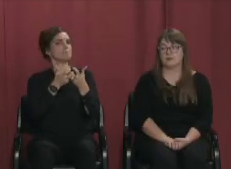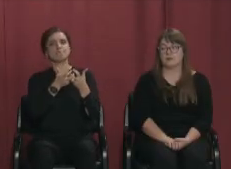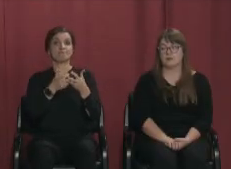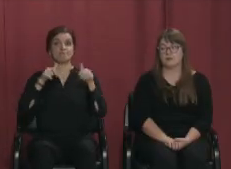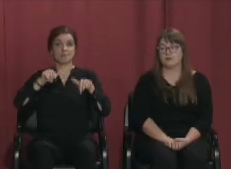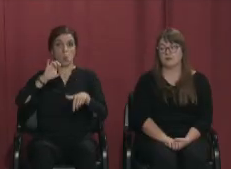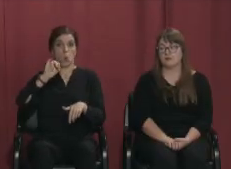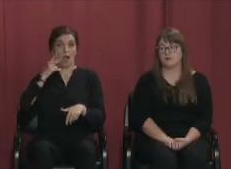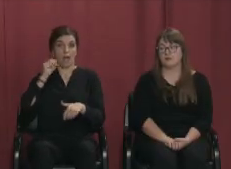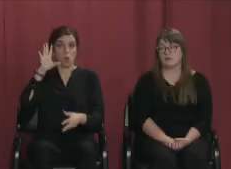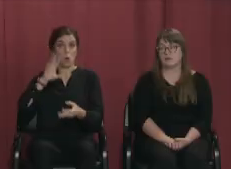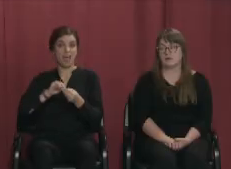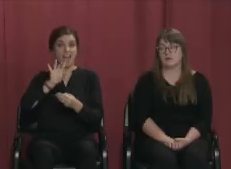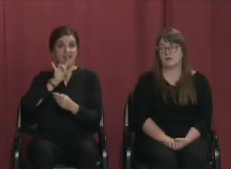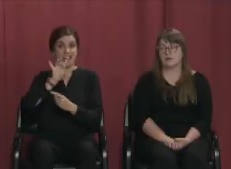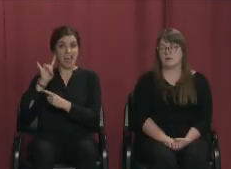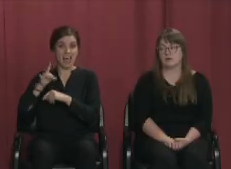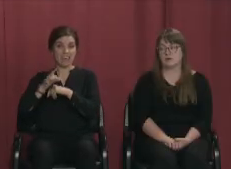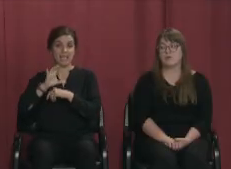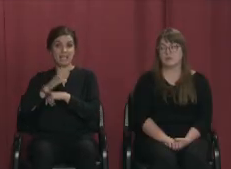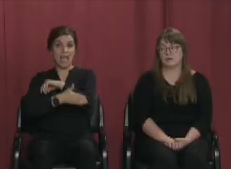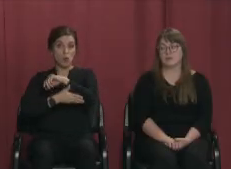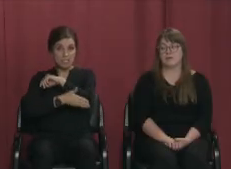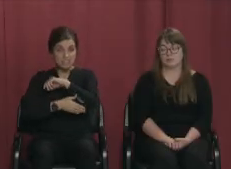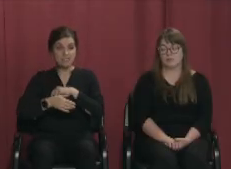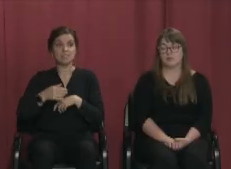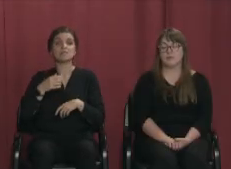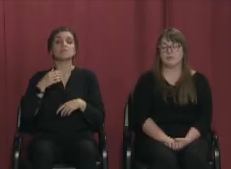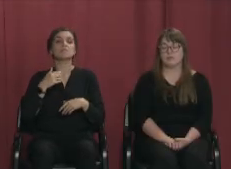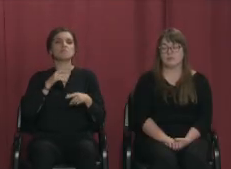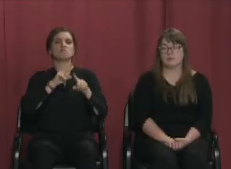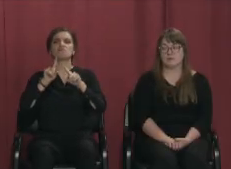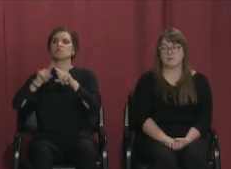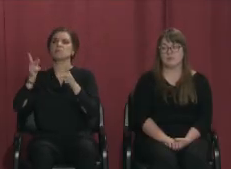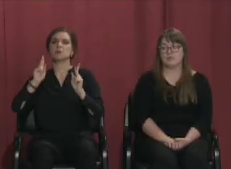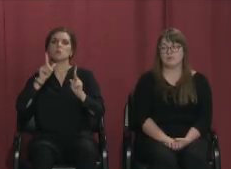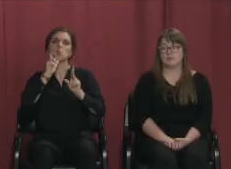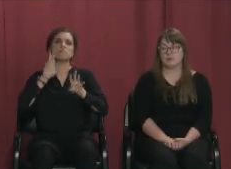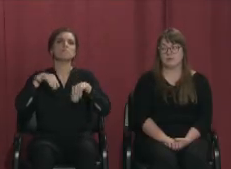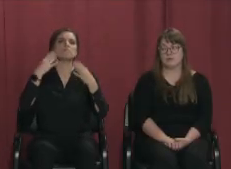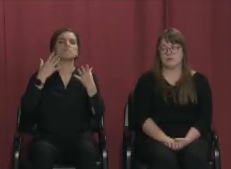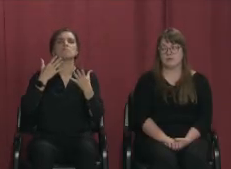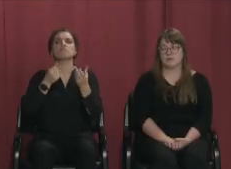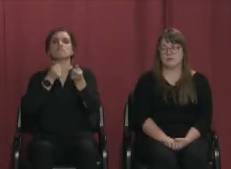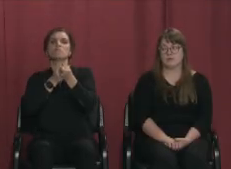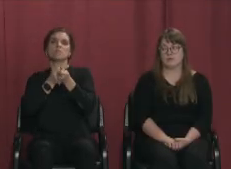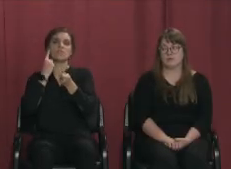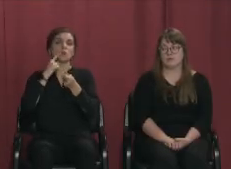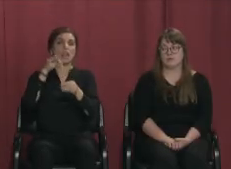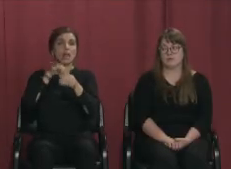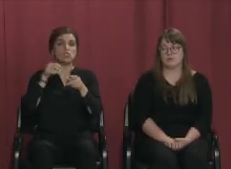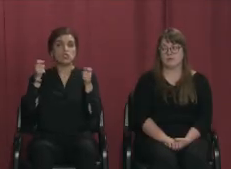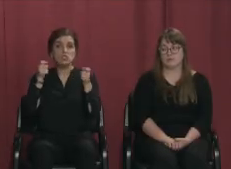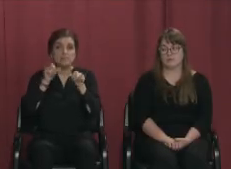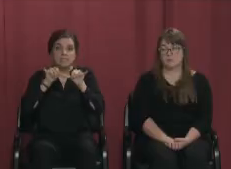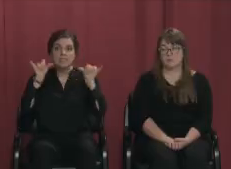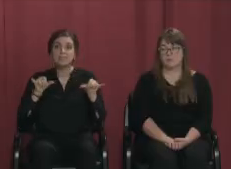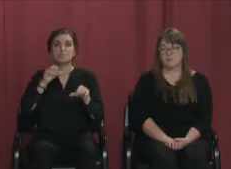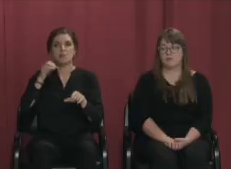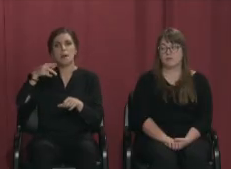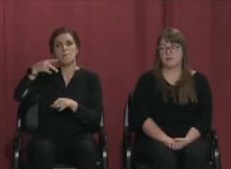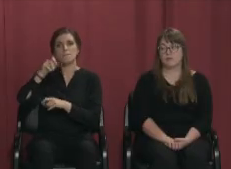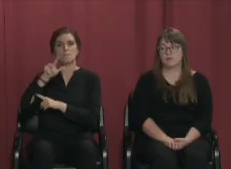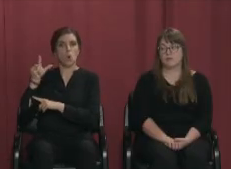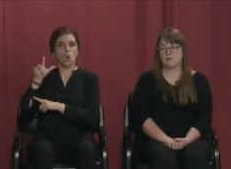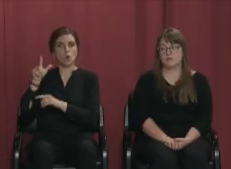counties. There are a number of different vendors for our election management system and our poll books, okay? So if you're able to figure